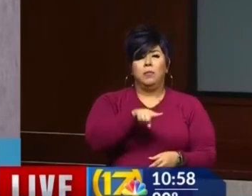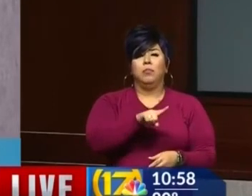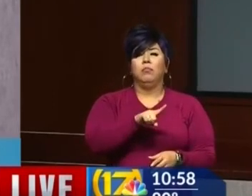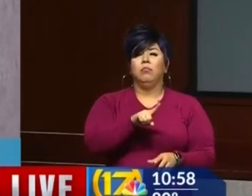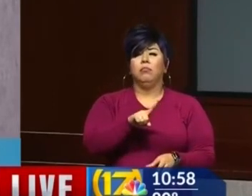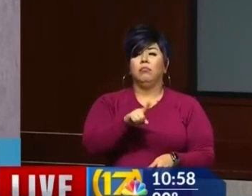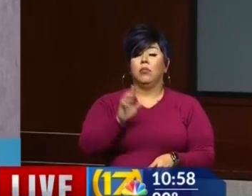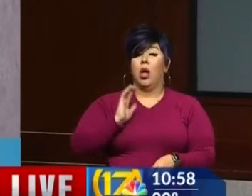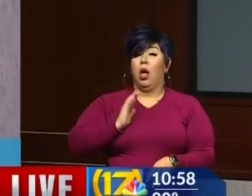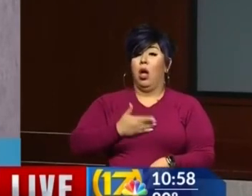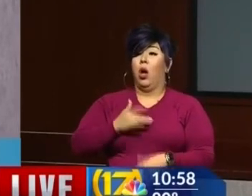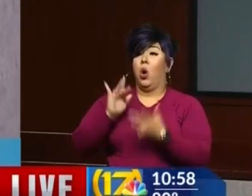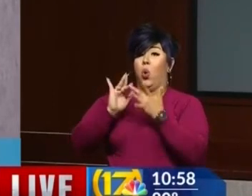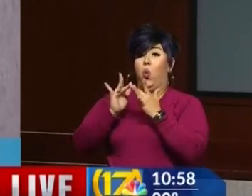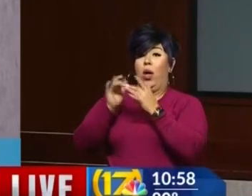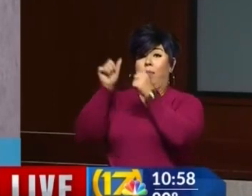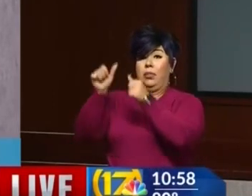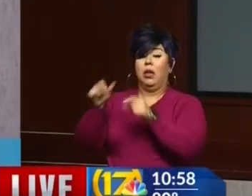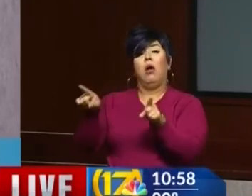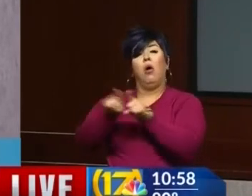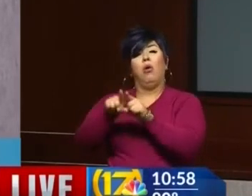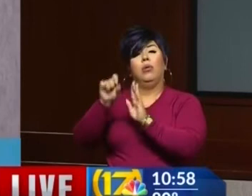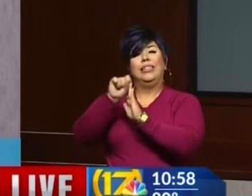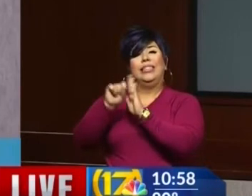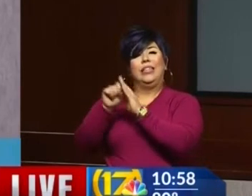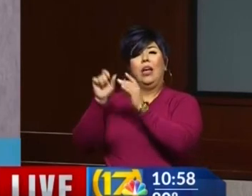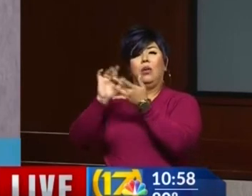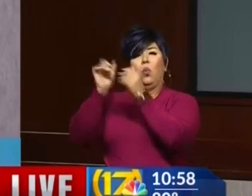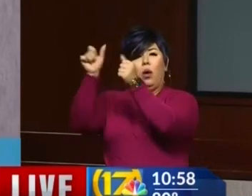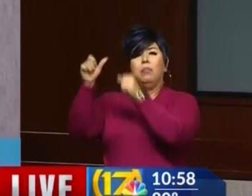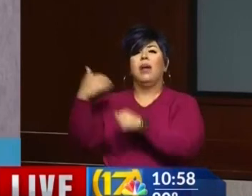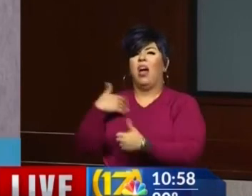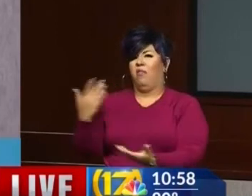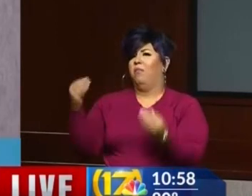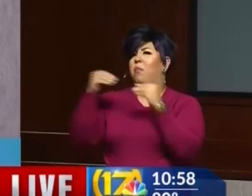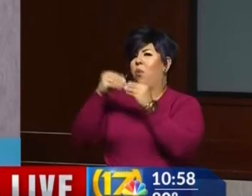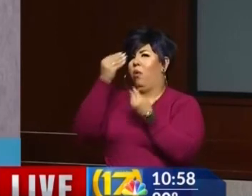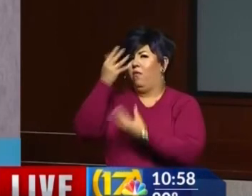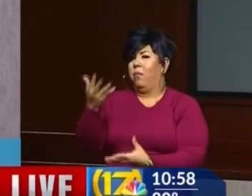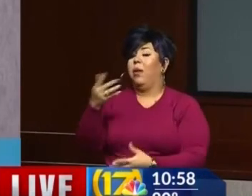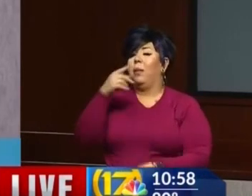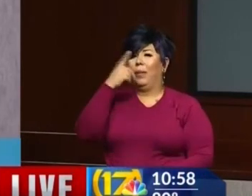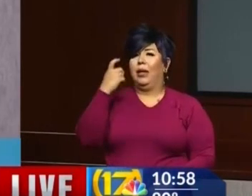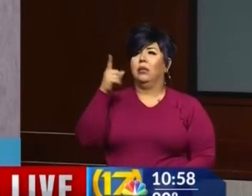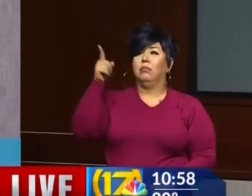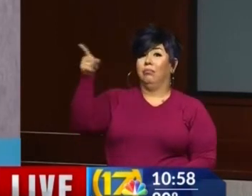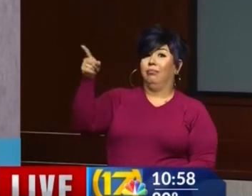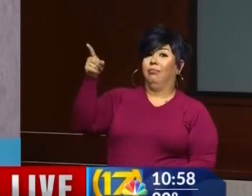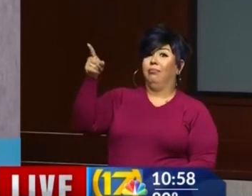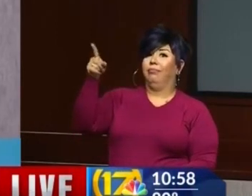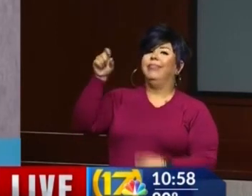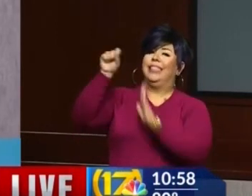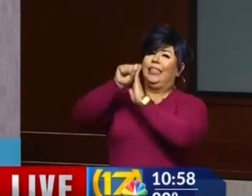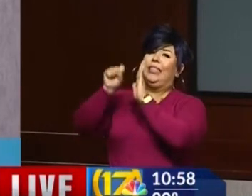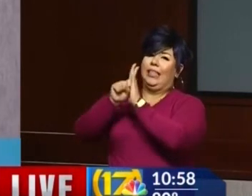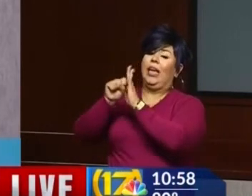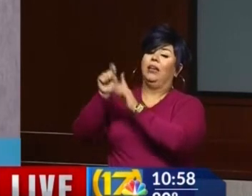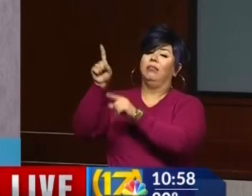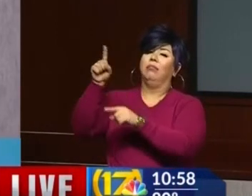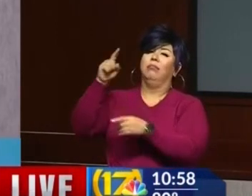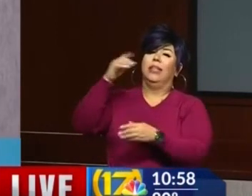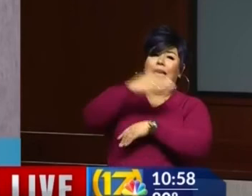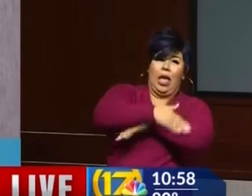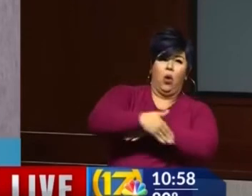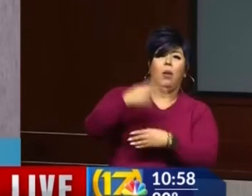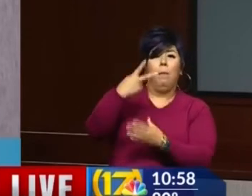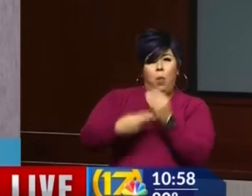update on our website and on the state's website with more information as those are approved by the county and the state.